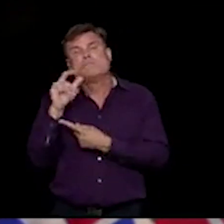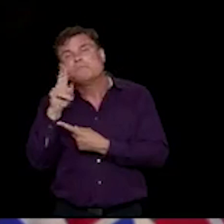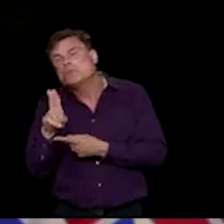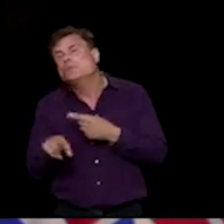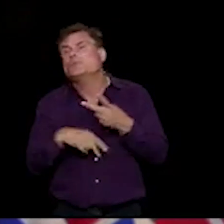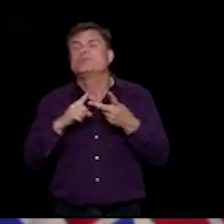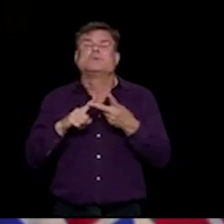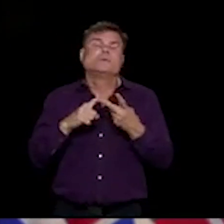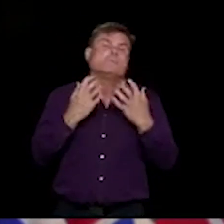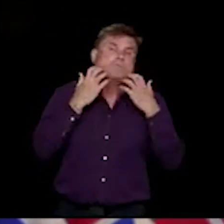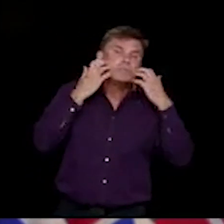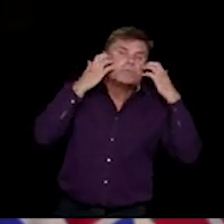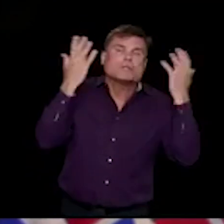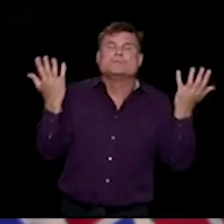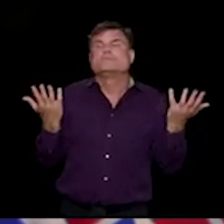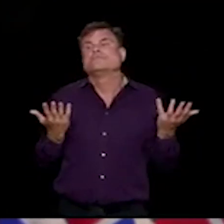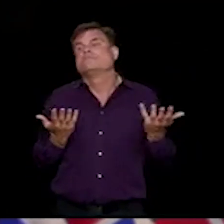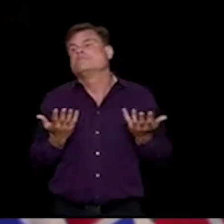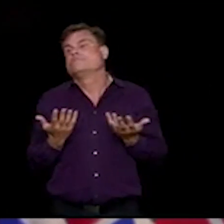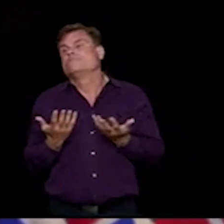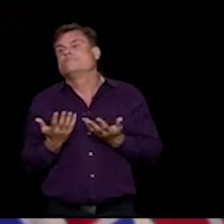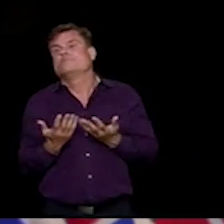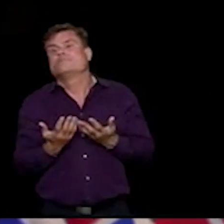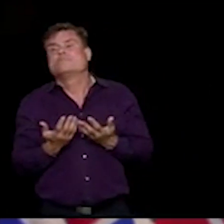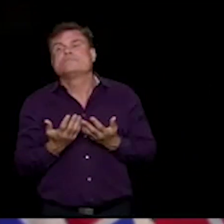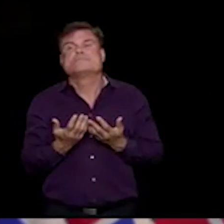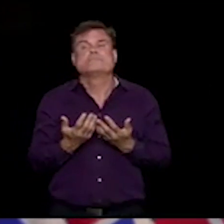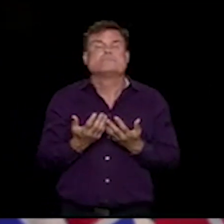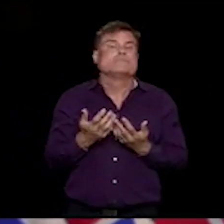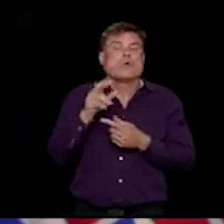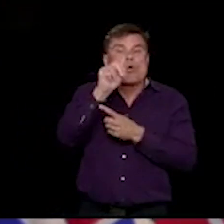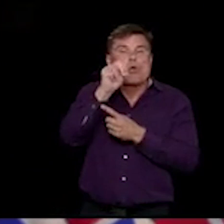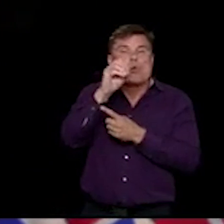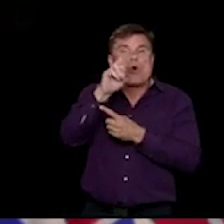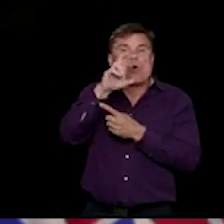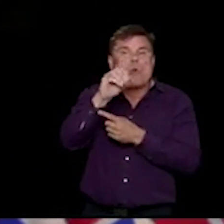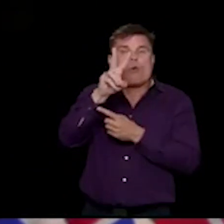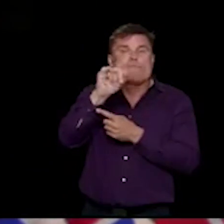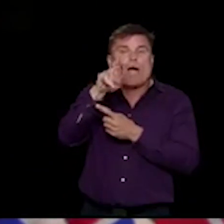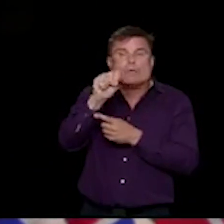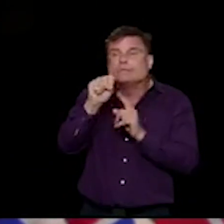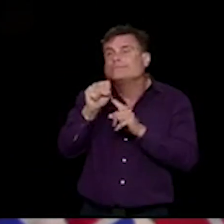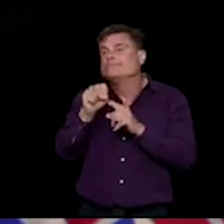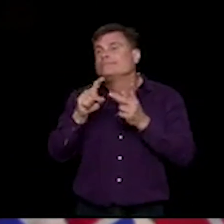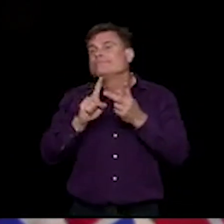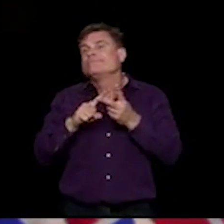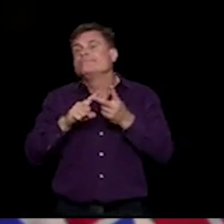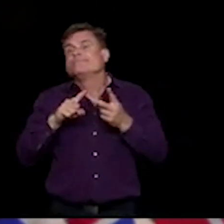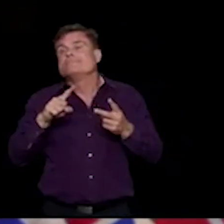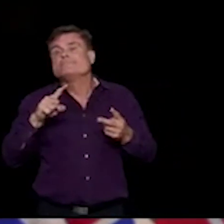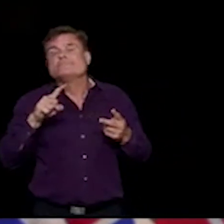seen run through schools, we've seen pertussis, we've seen meningitis. So, these are things that we can deal with. And we've always